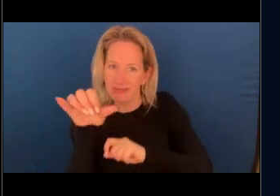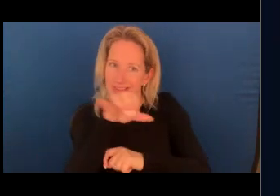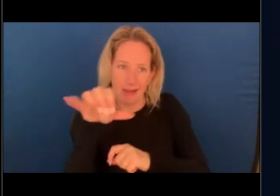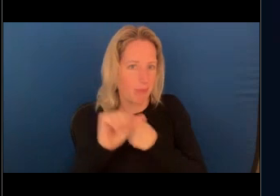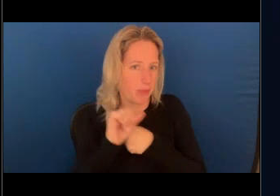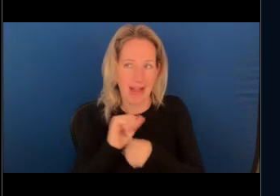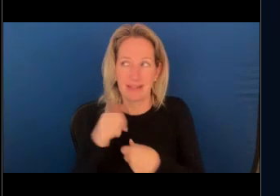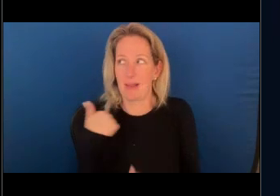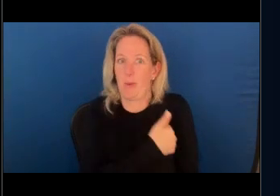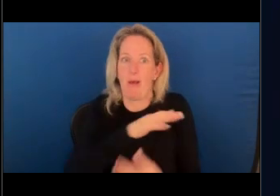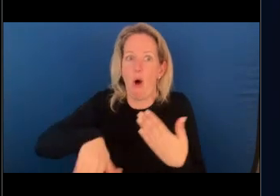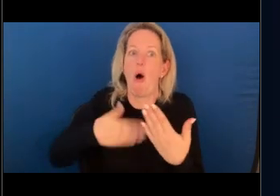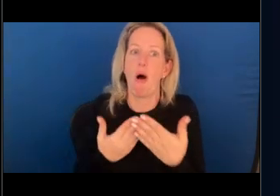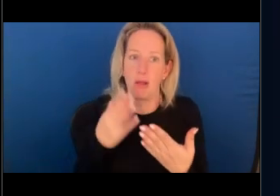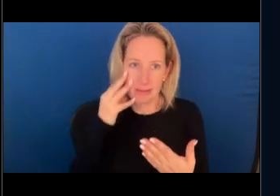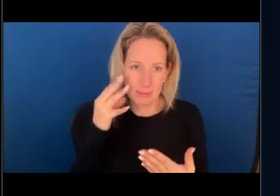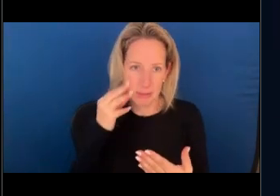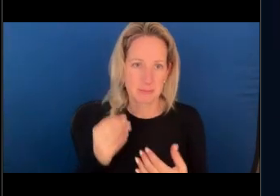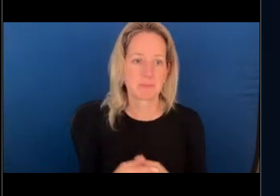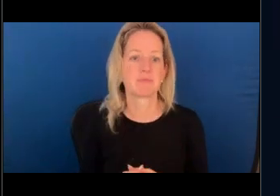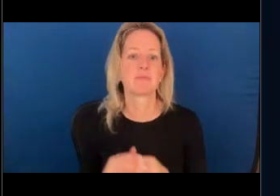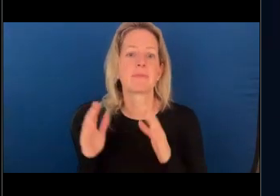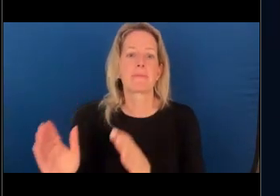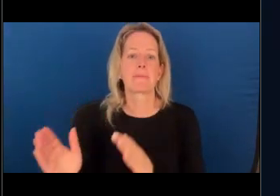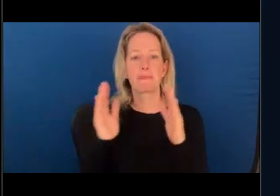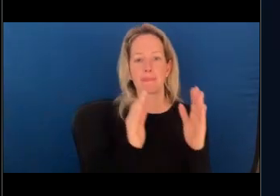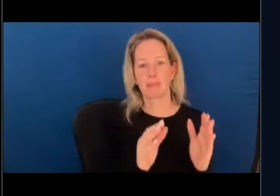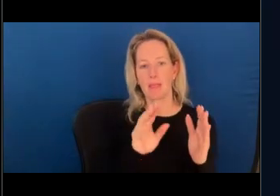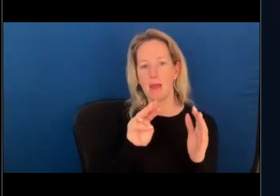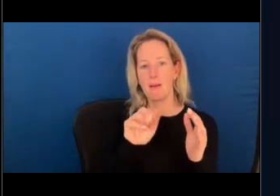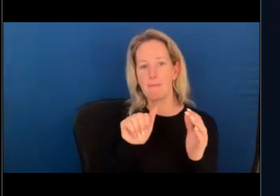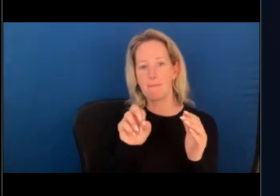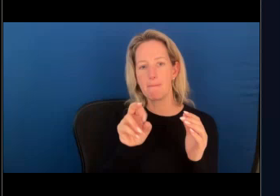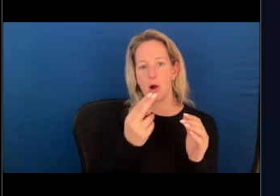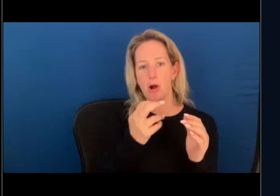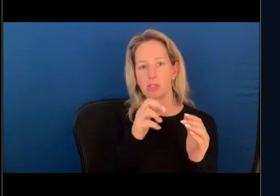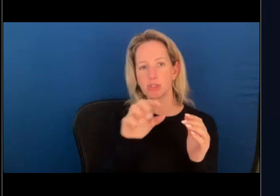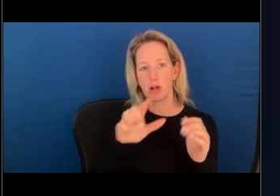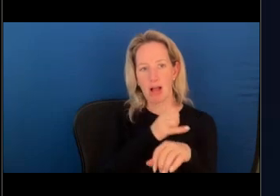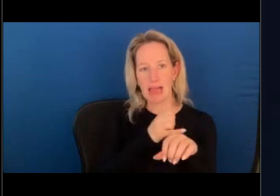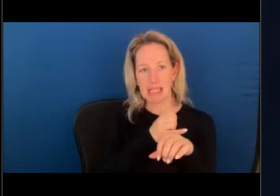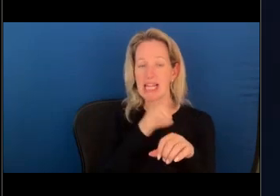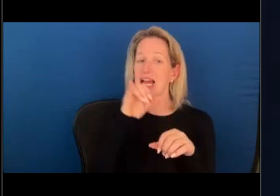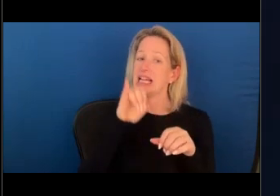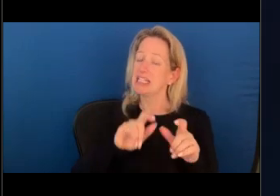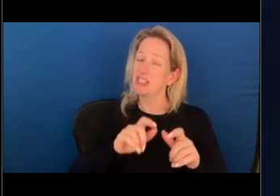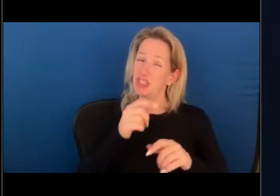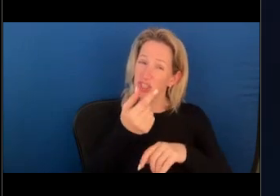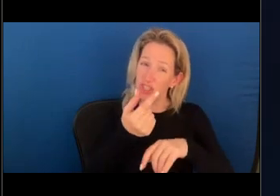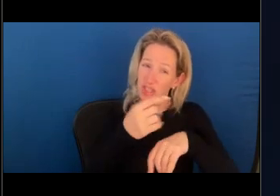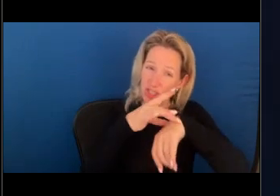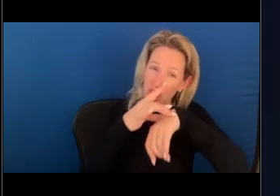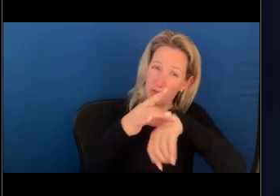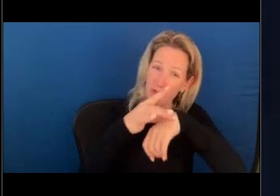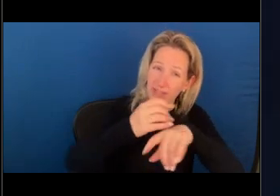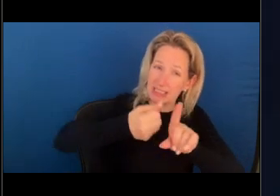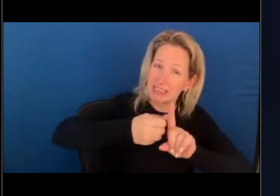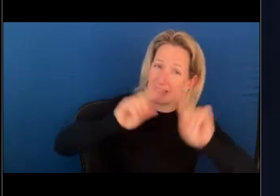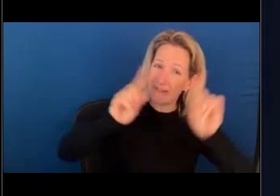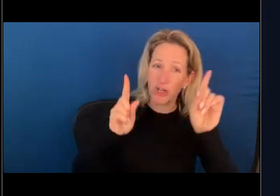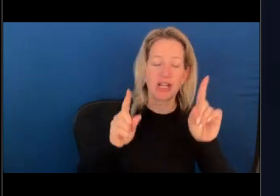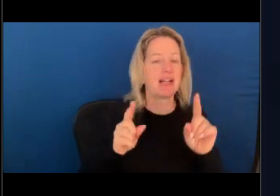Marshall Islands, we're looking at a really different system geographically. This is a low-lying atoll nation. It's not a territory. It's